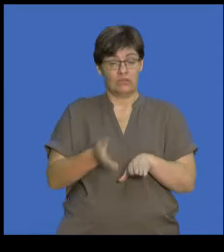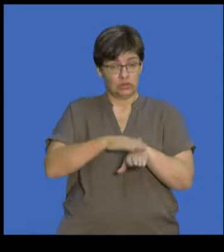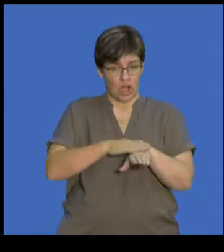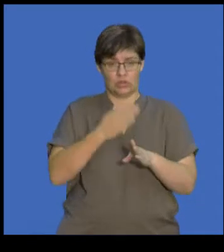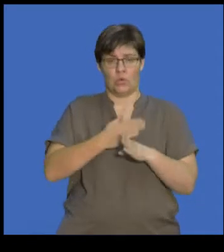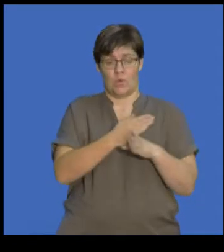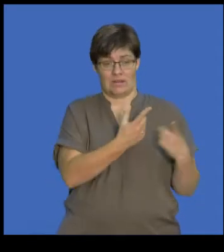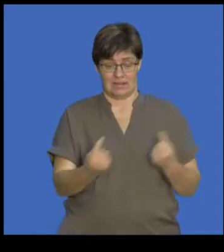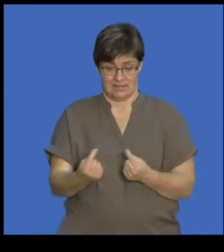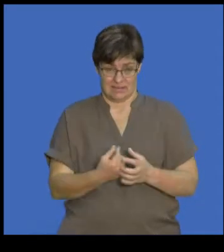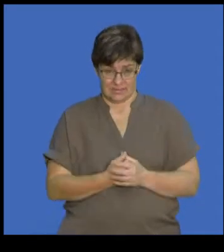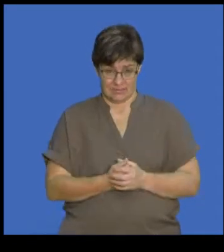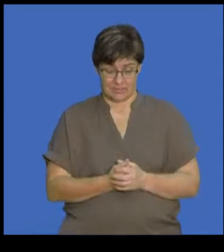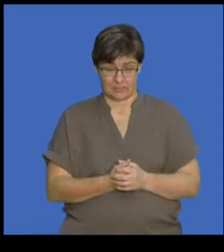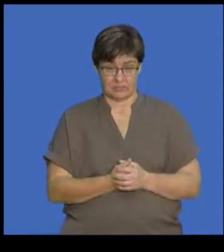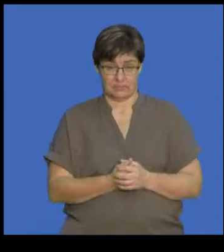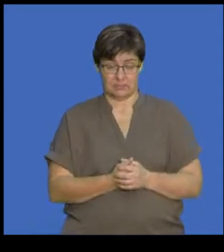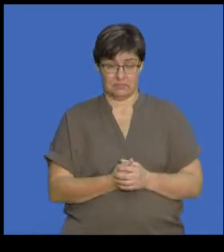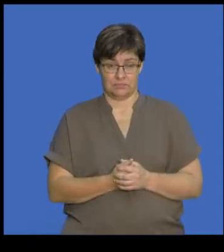charge, okay? That's work done,